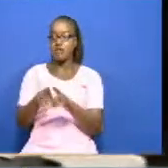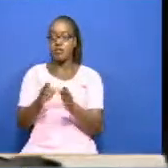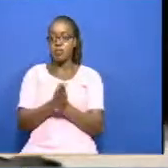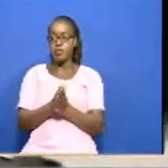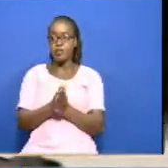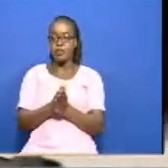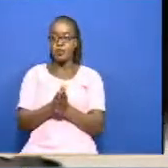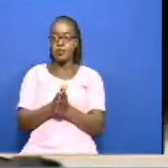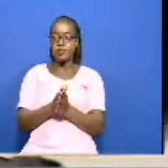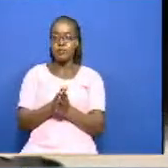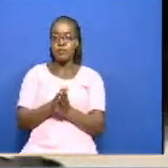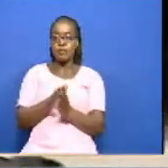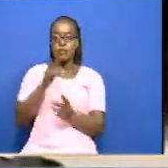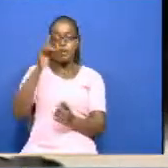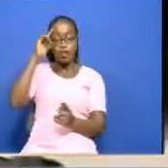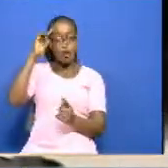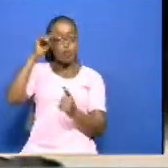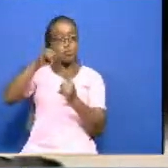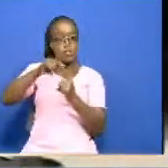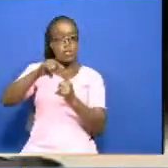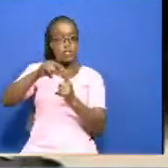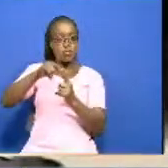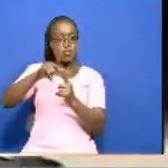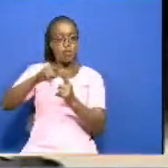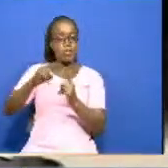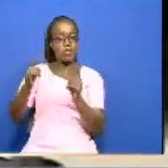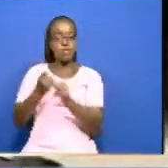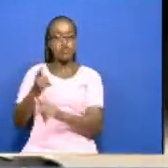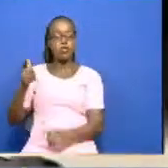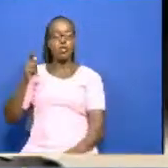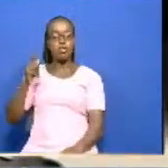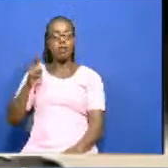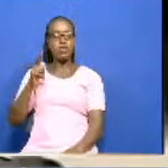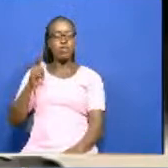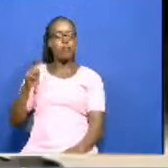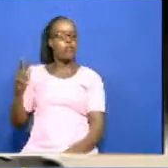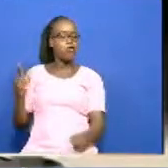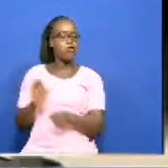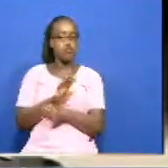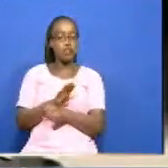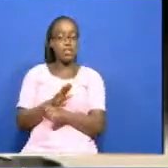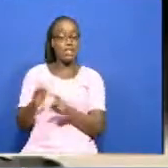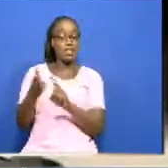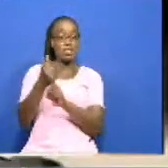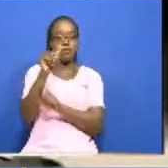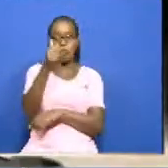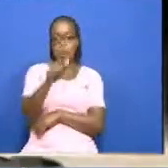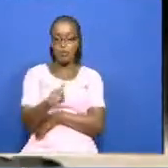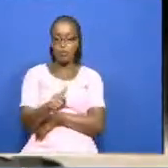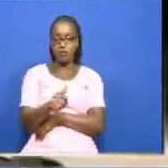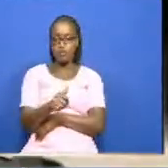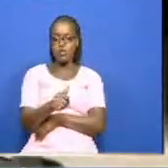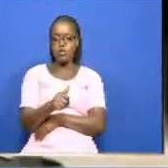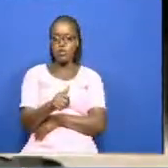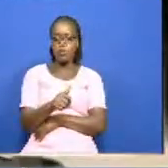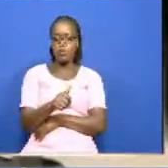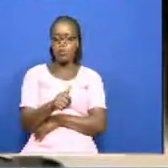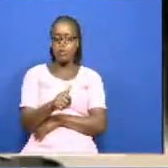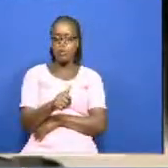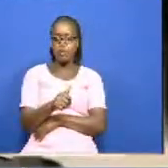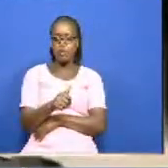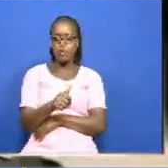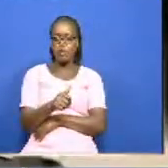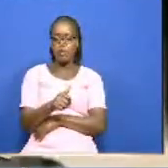objective of the various laws have not been fully realized. Despite